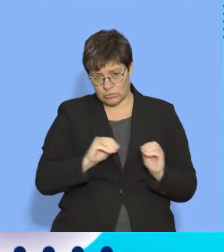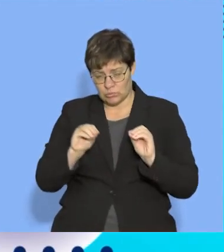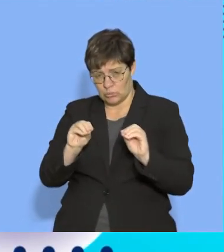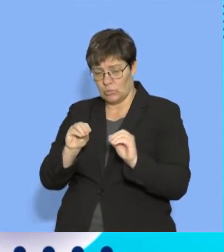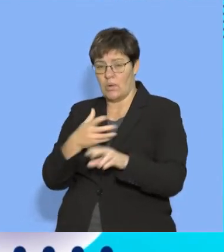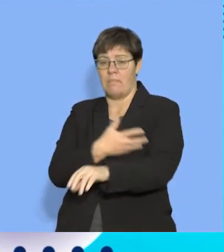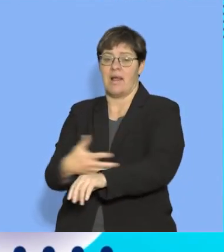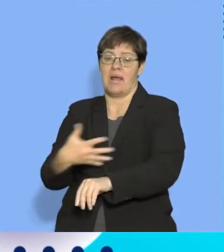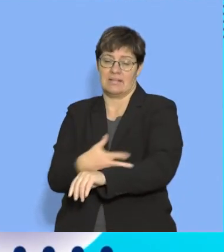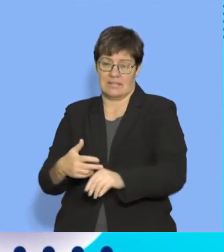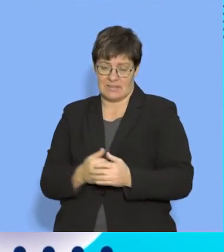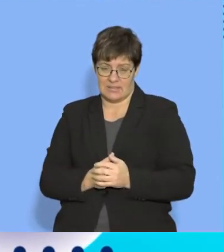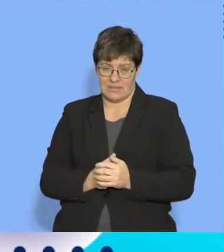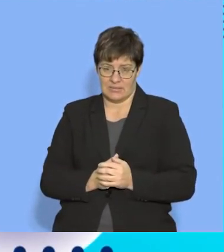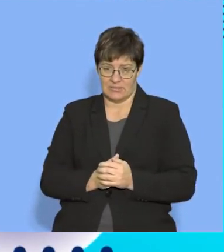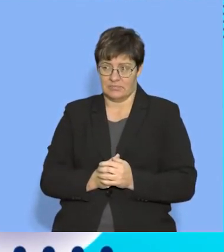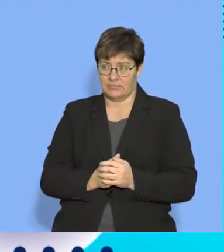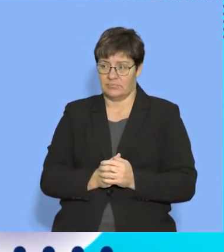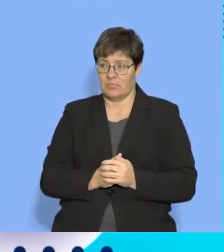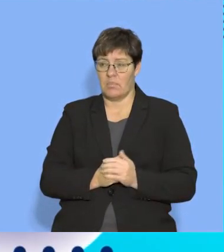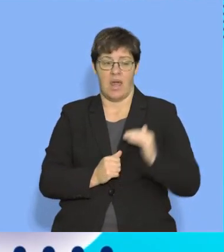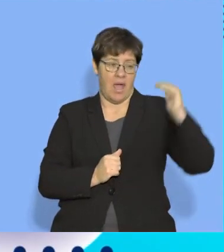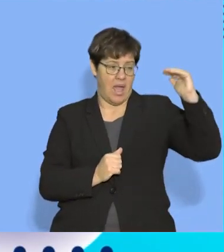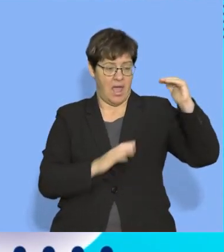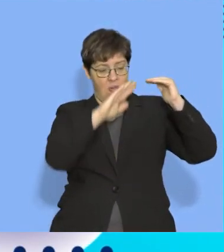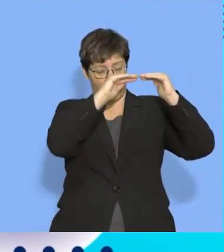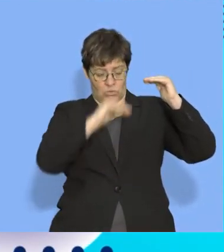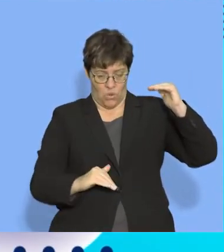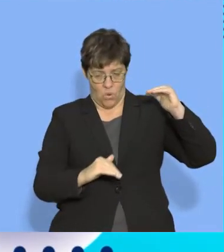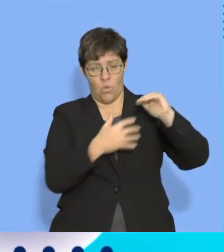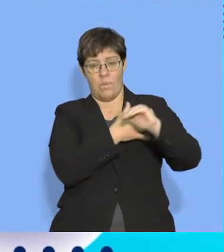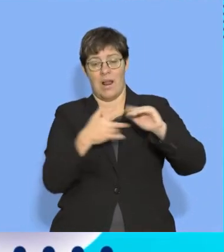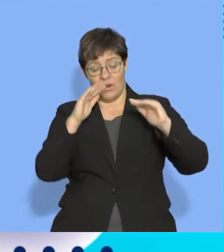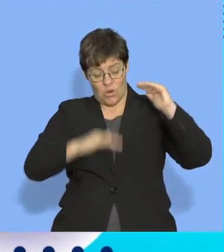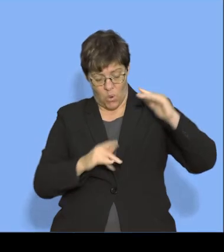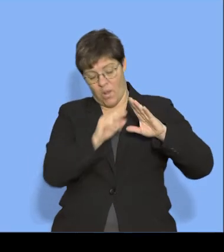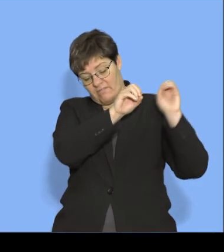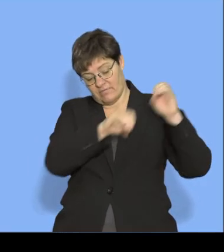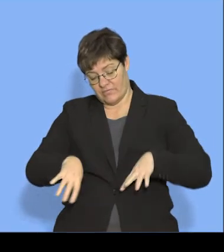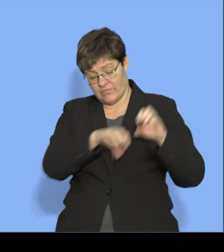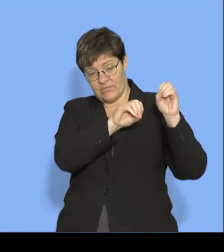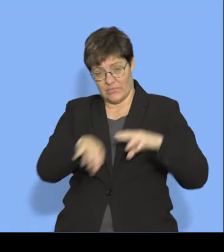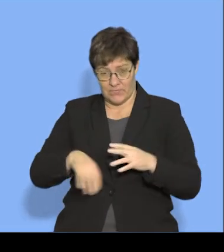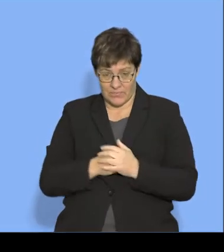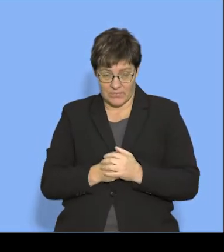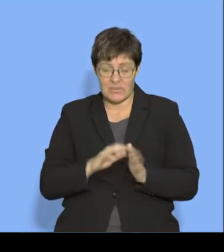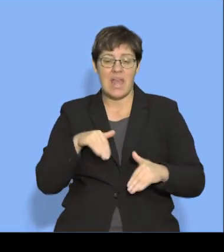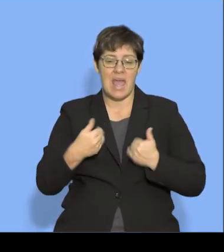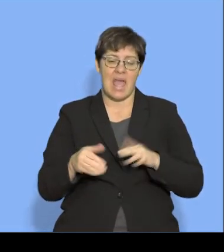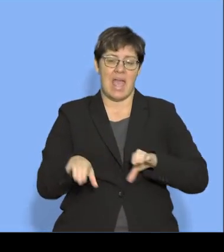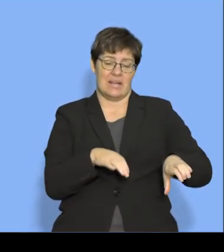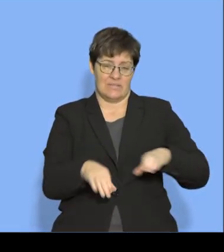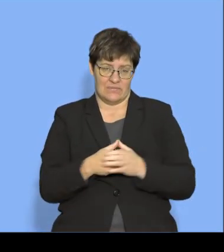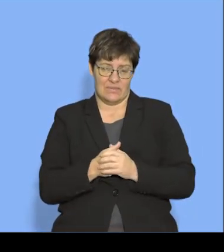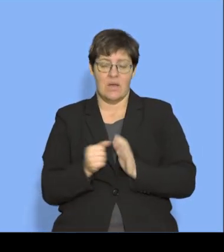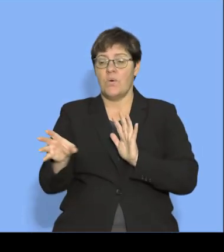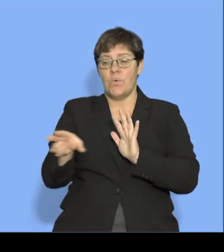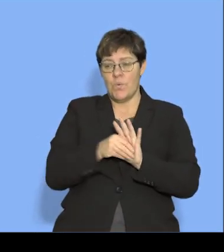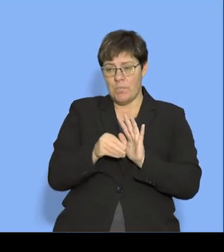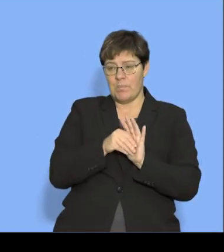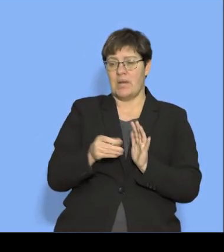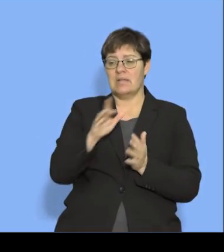the blood system, which is the blood vessels lining the internal villi. So that's an active process, and that is then absorbed into